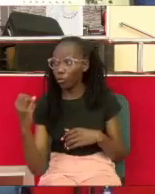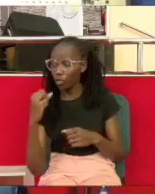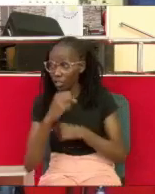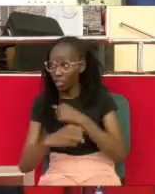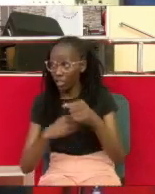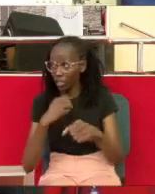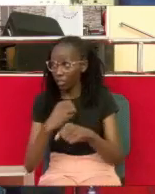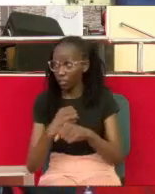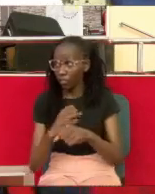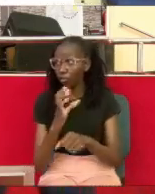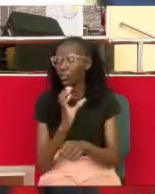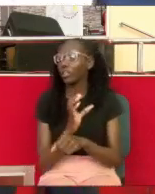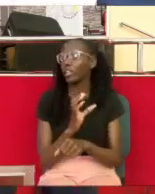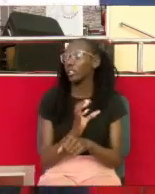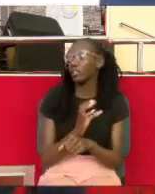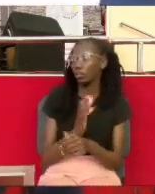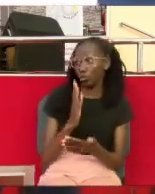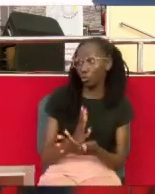ministry.